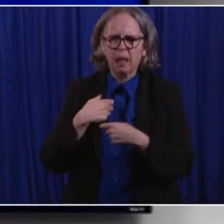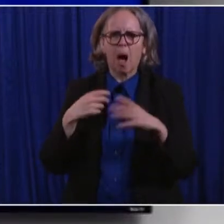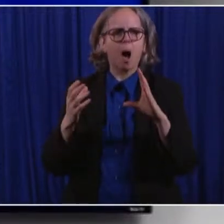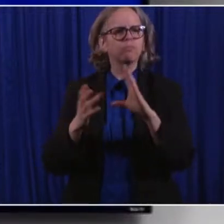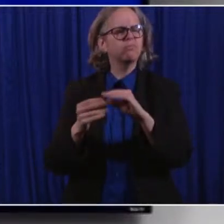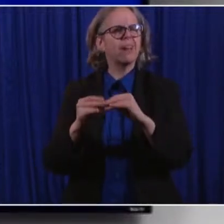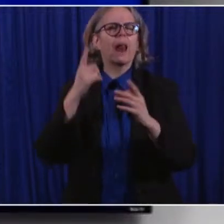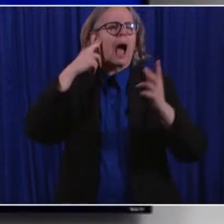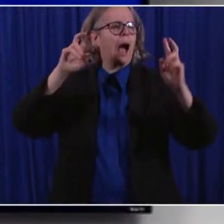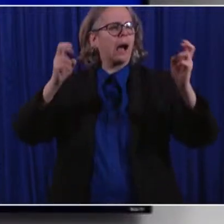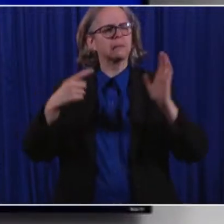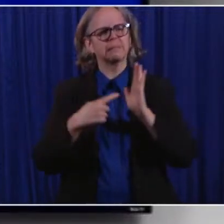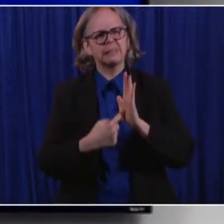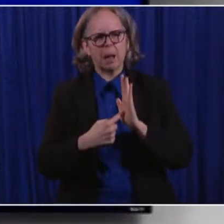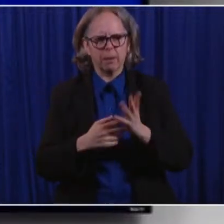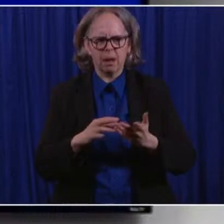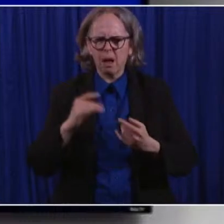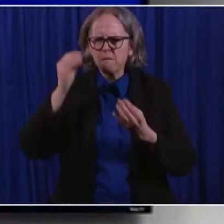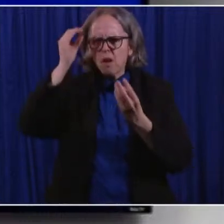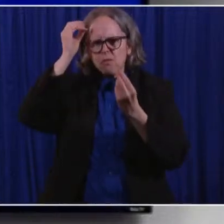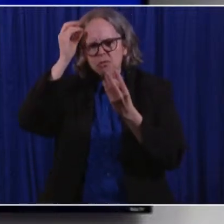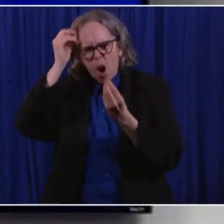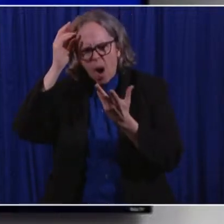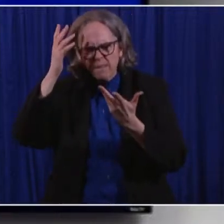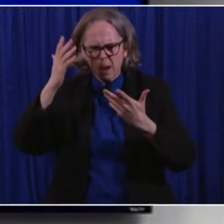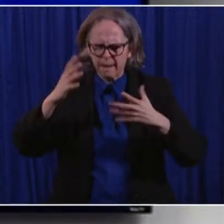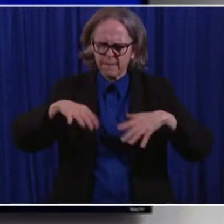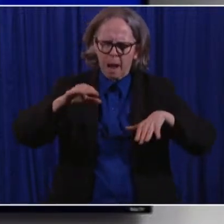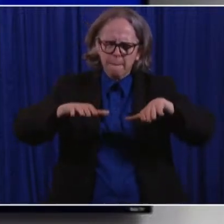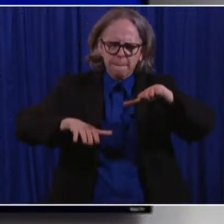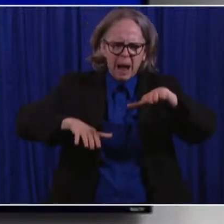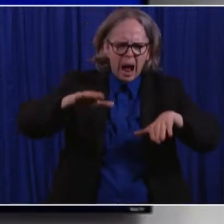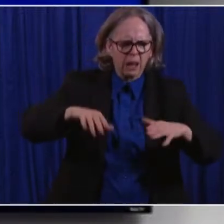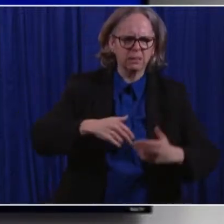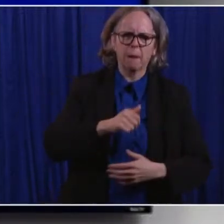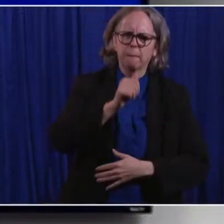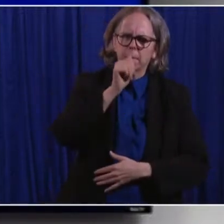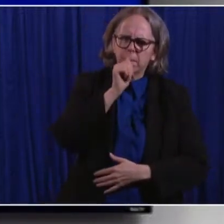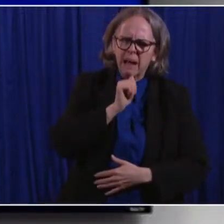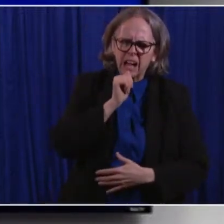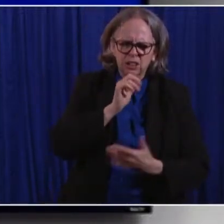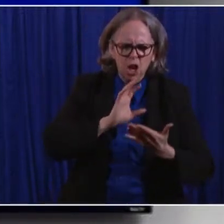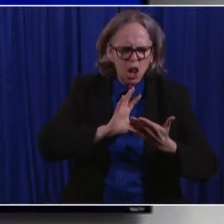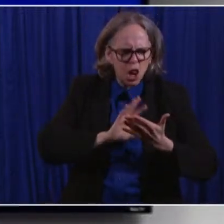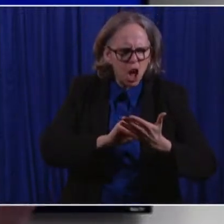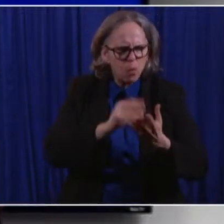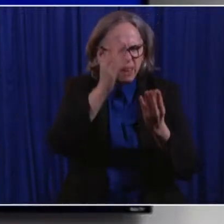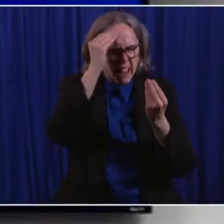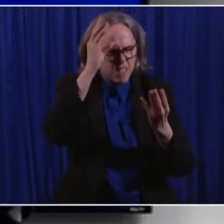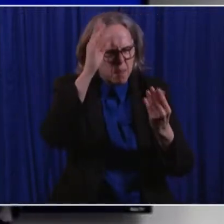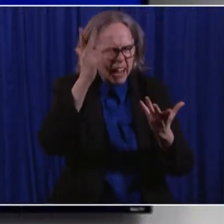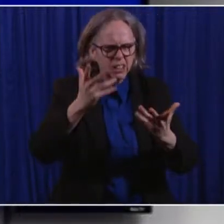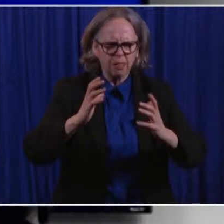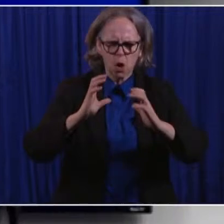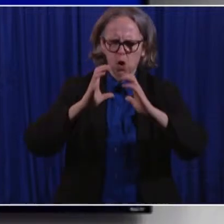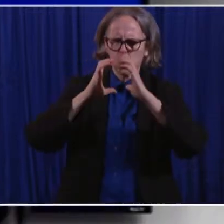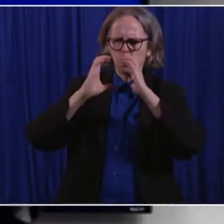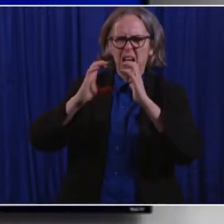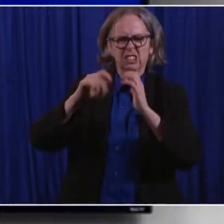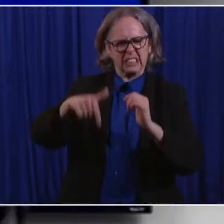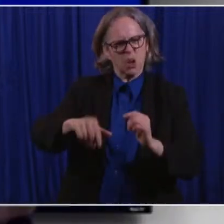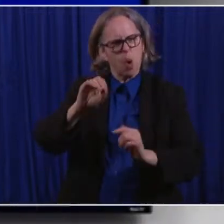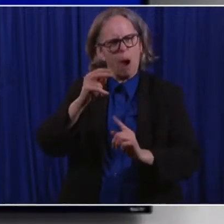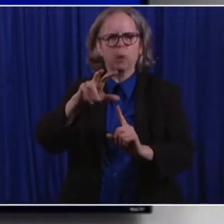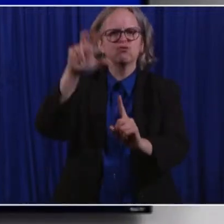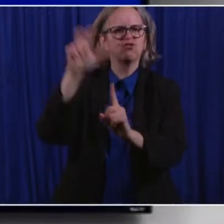thoughtful and patient, informed, and the level of communication has been superb. This is like 150, something